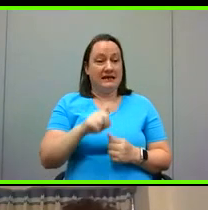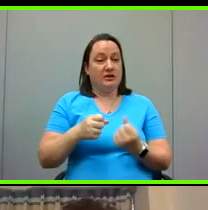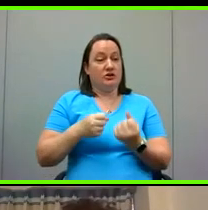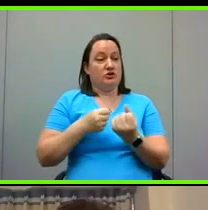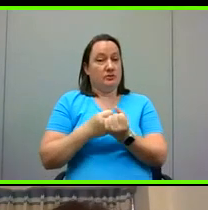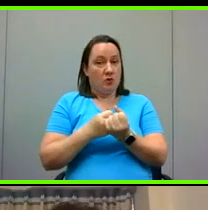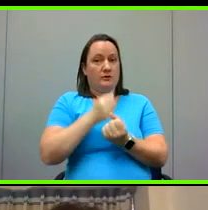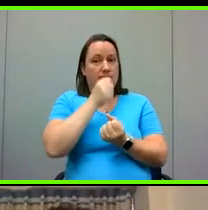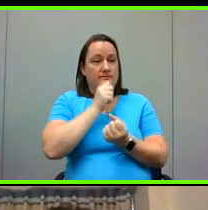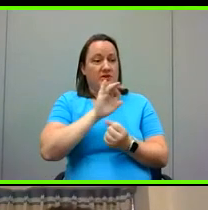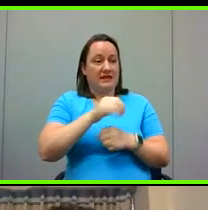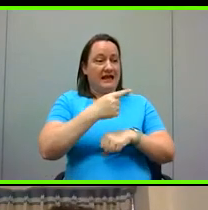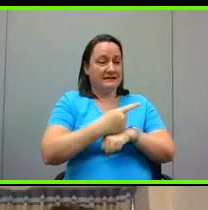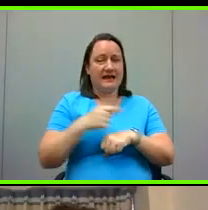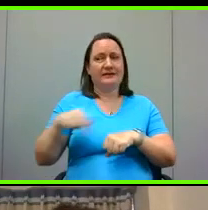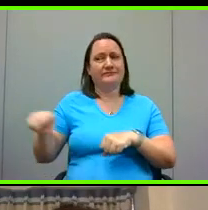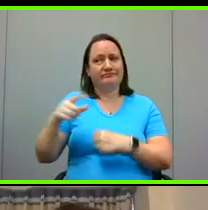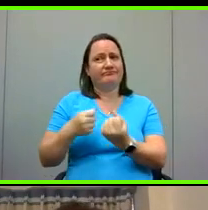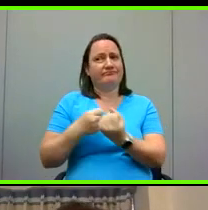that. And I certainly appreciate that.